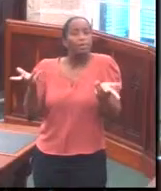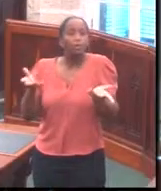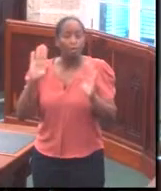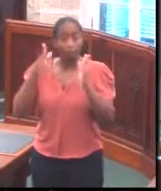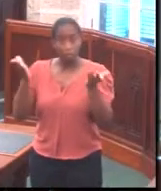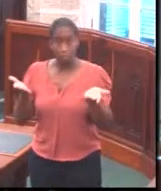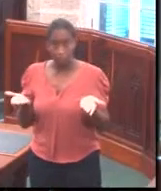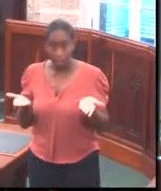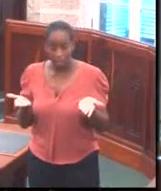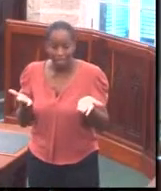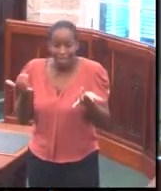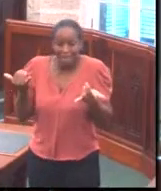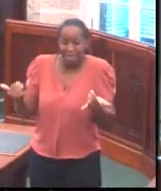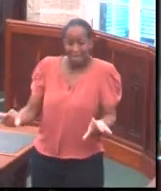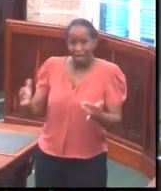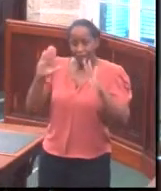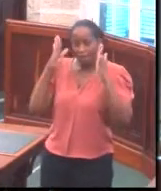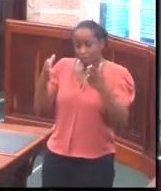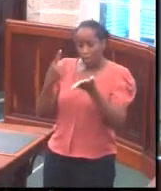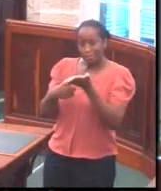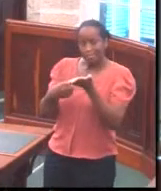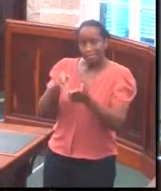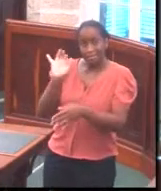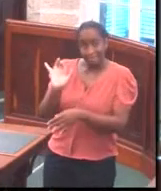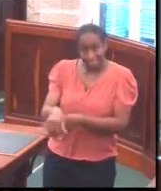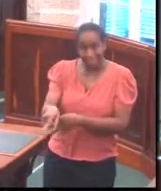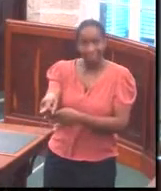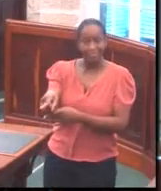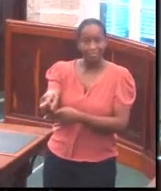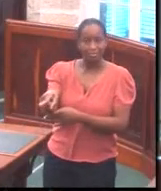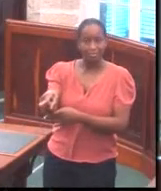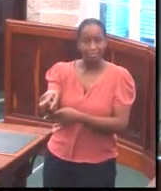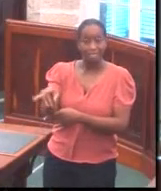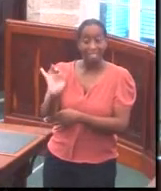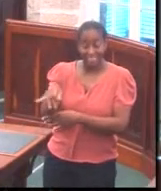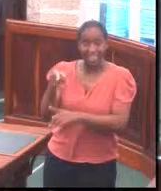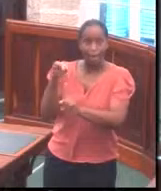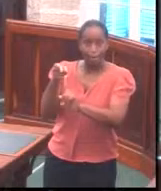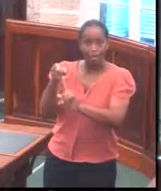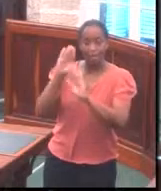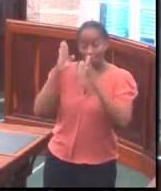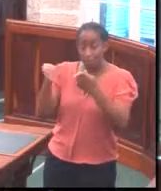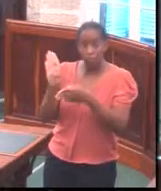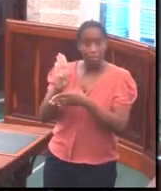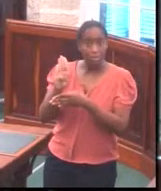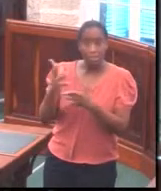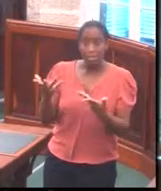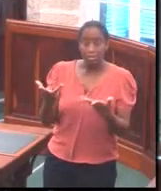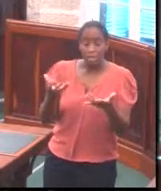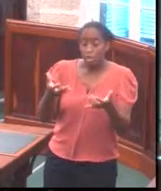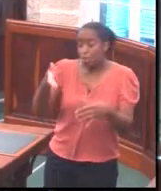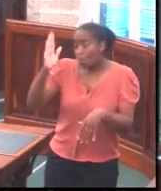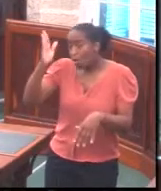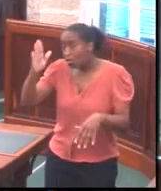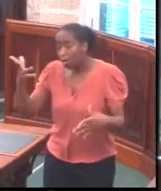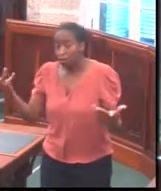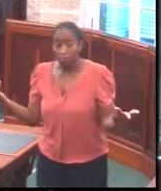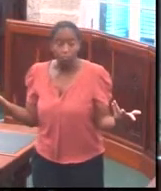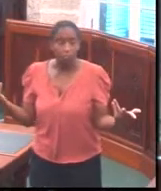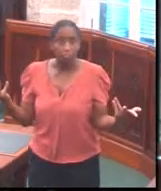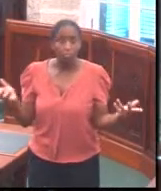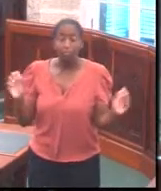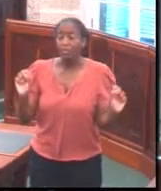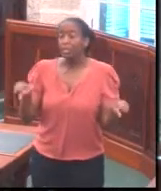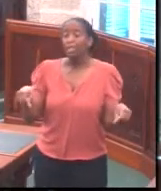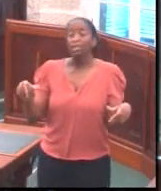honorable chamber. If you want to speak, you have all the time in the world to speak in another place about this,